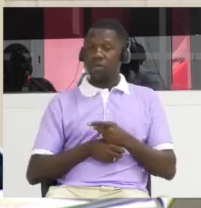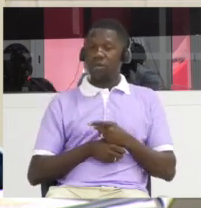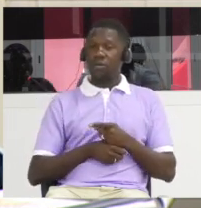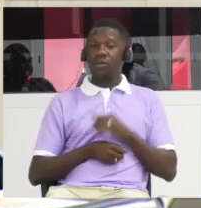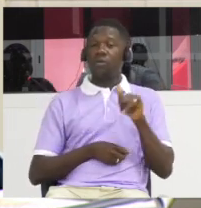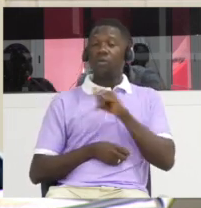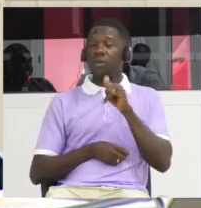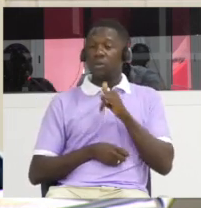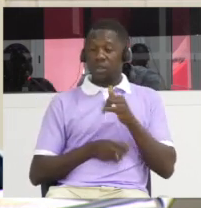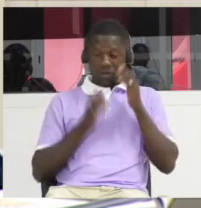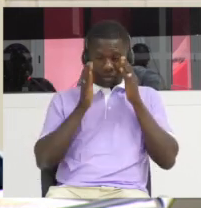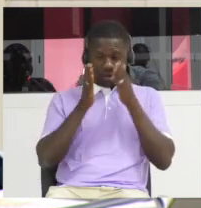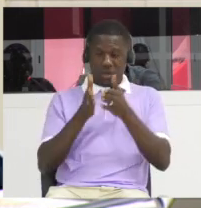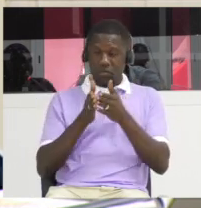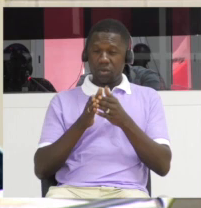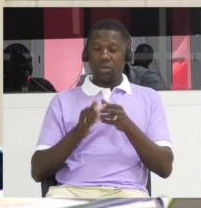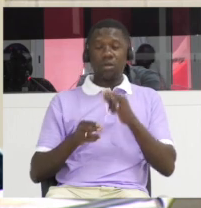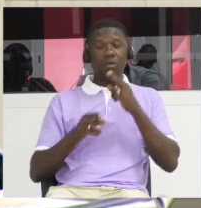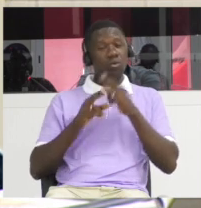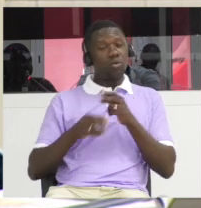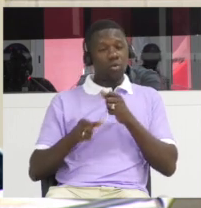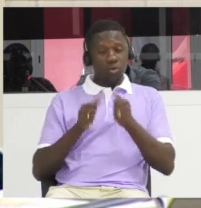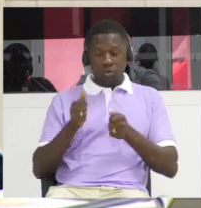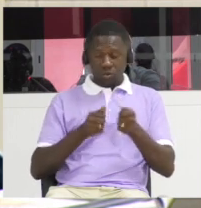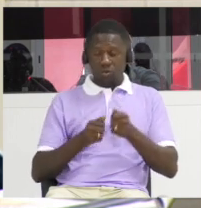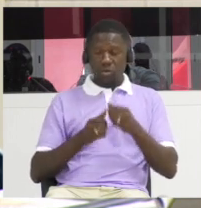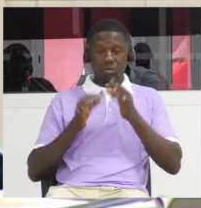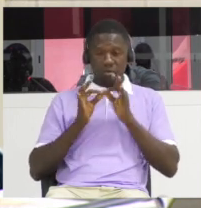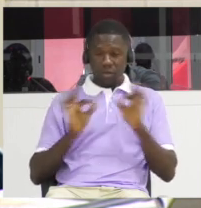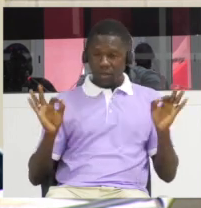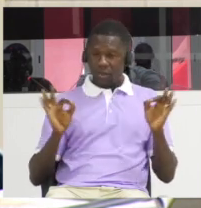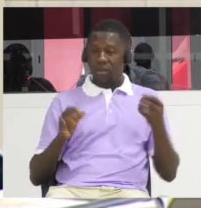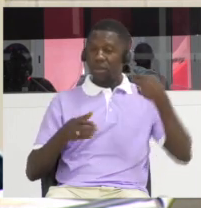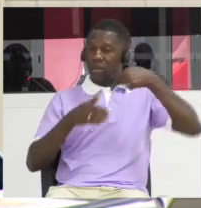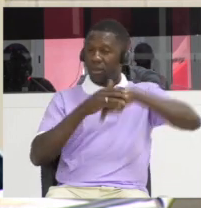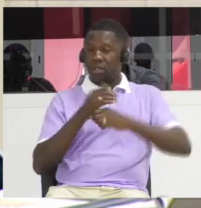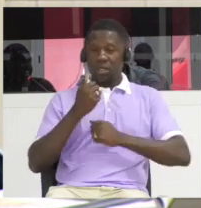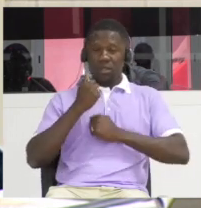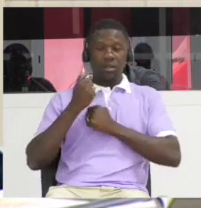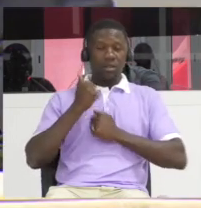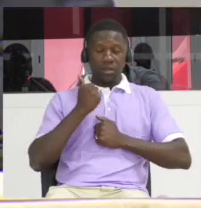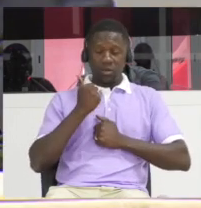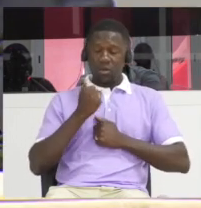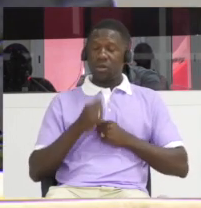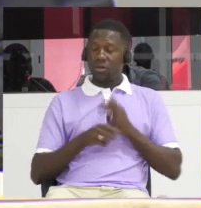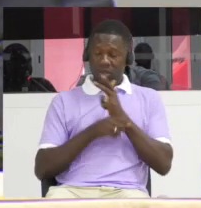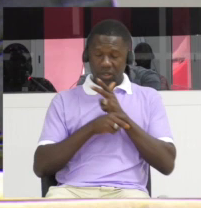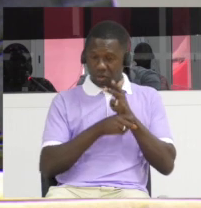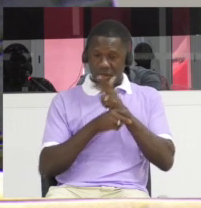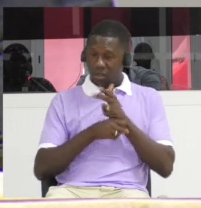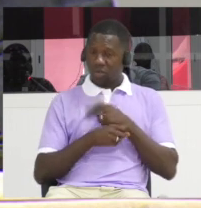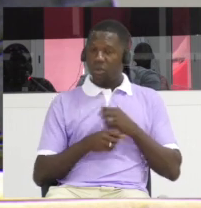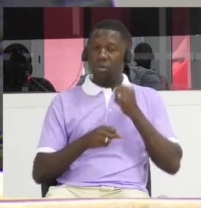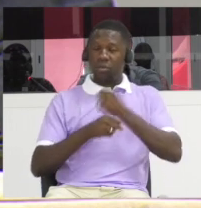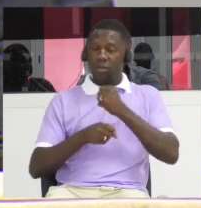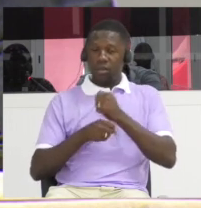are concerned with preservation of peace, internal security, or with the enforcement of law